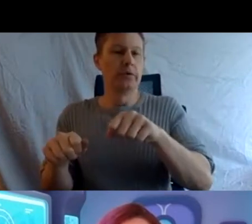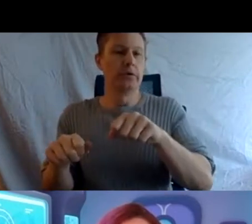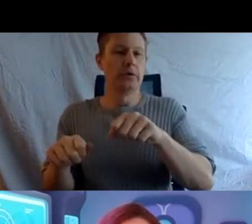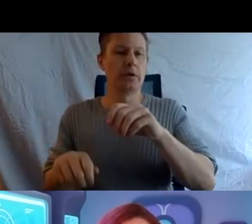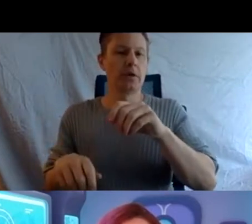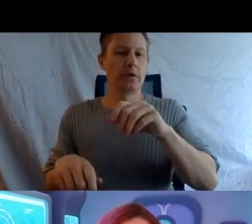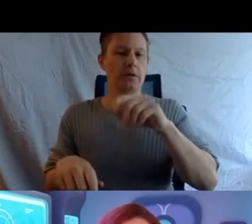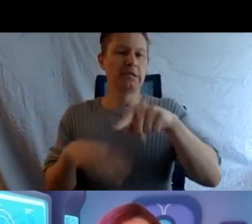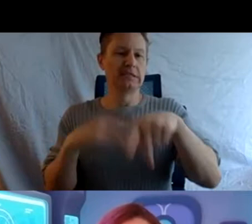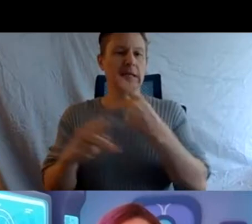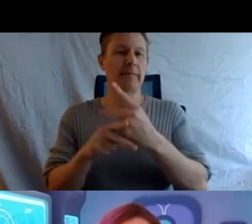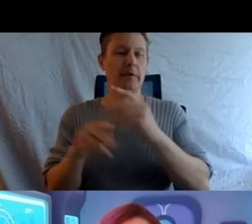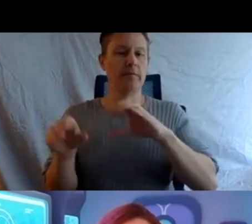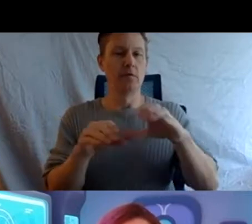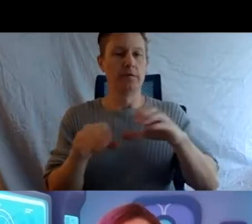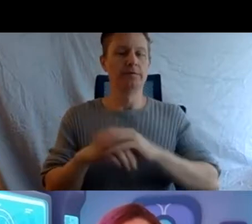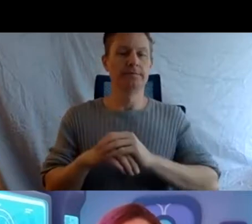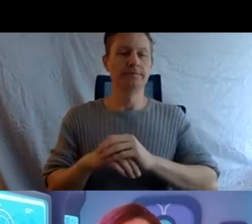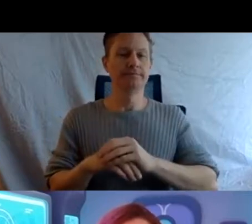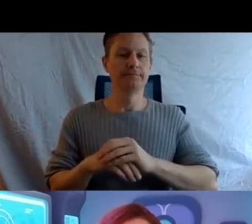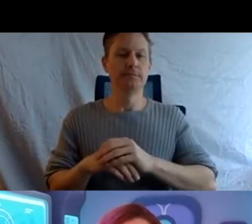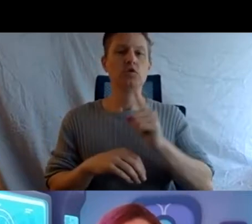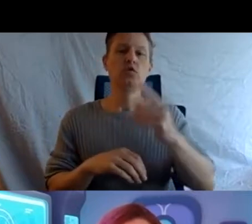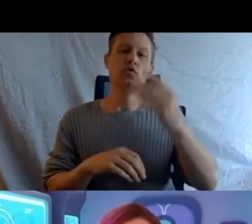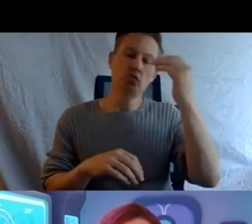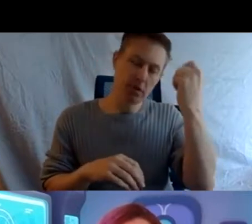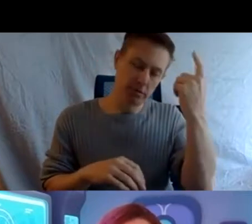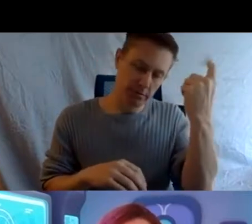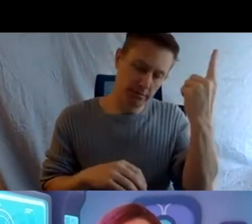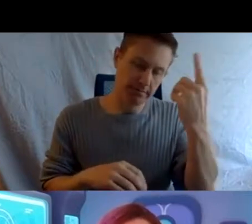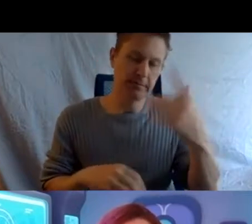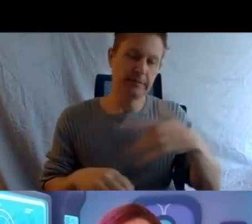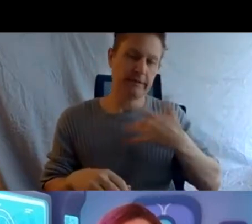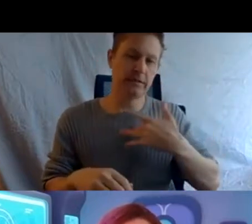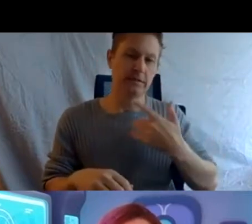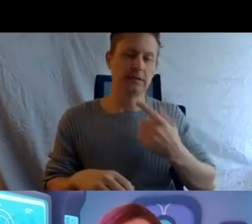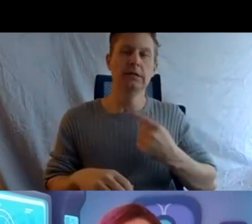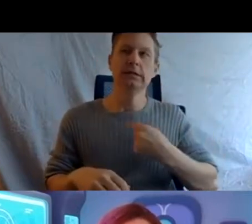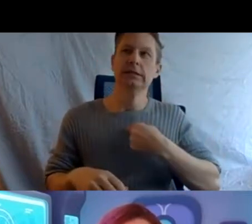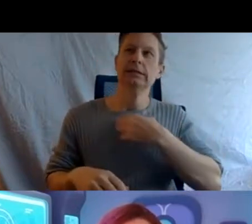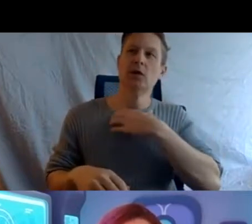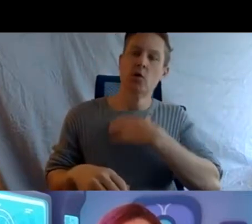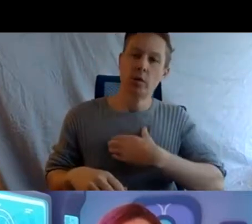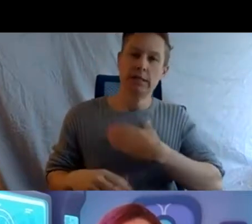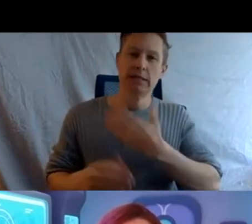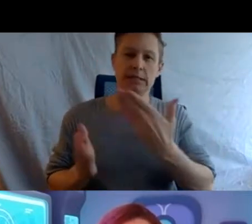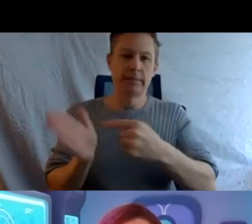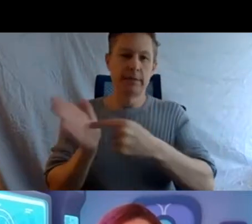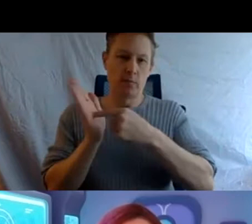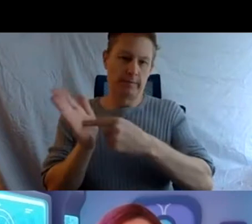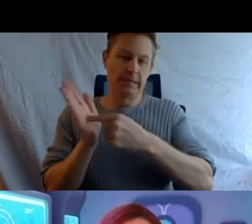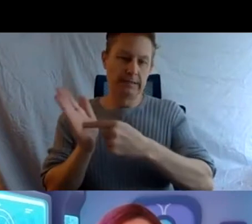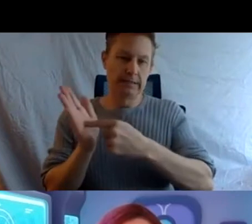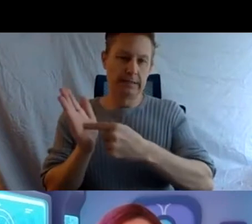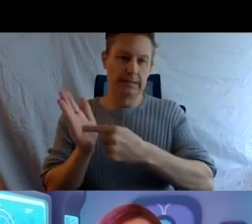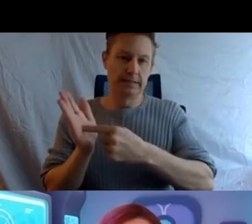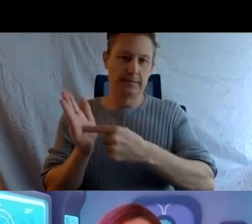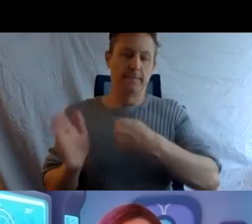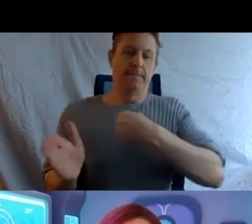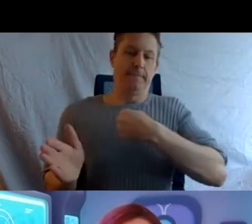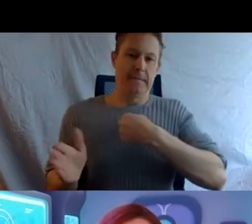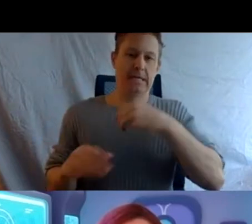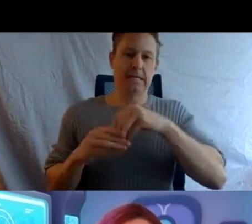And yeah, you know how it feels. It's just that feeling of, well, I wish there was something representing it in media that